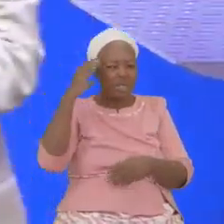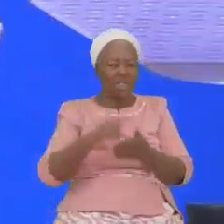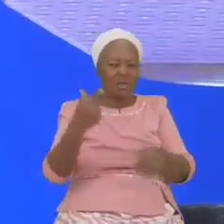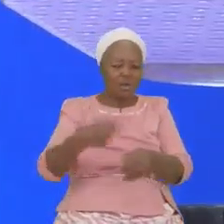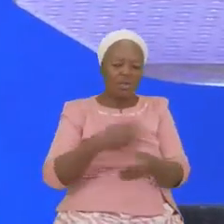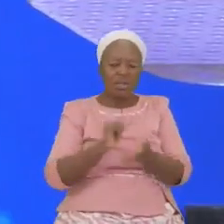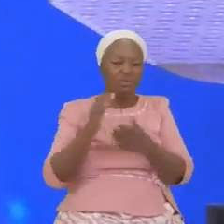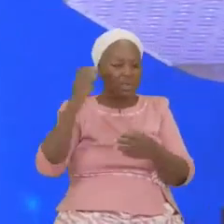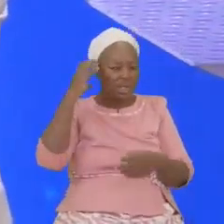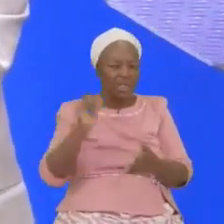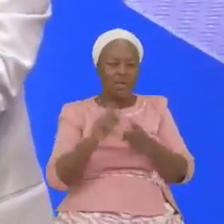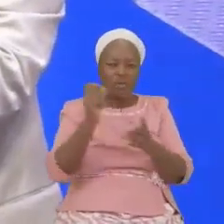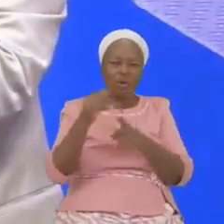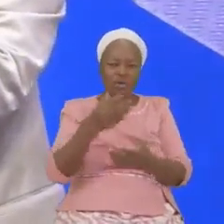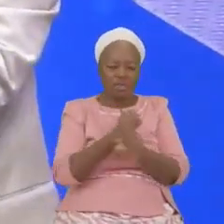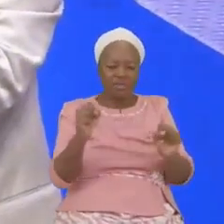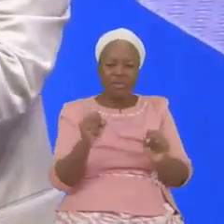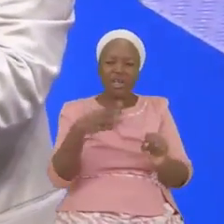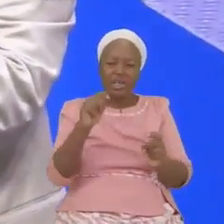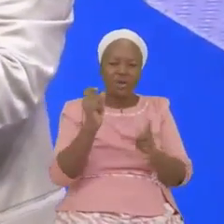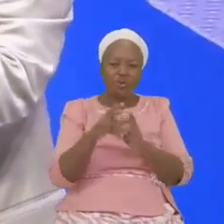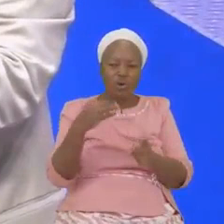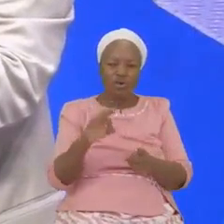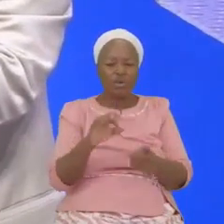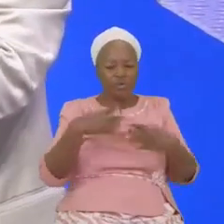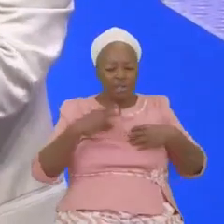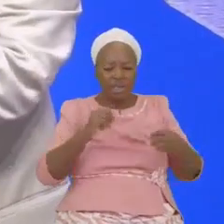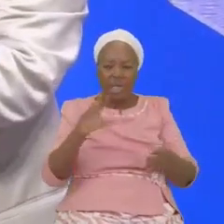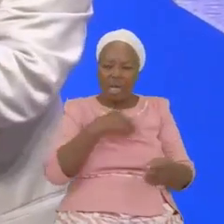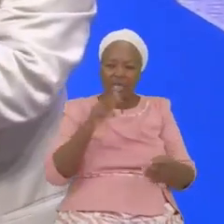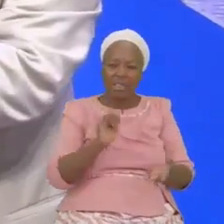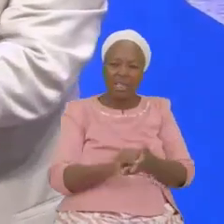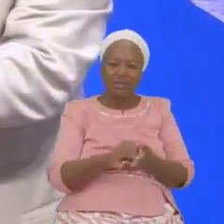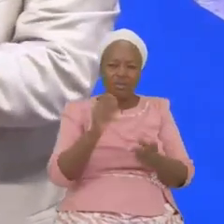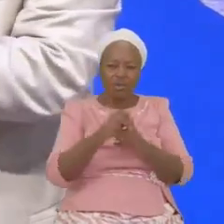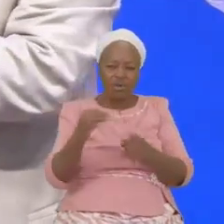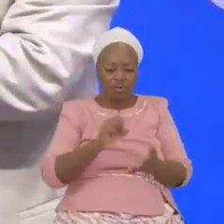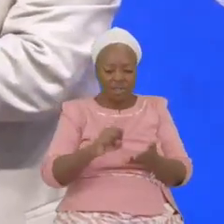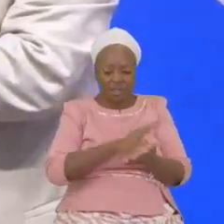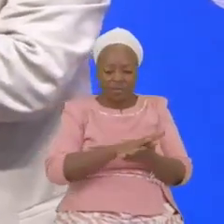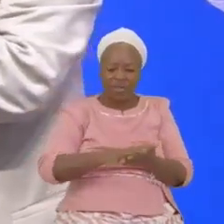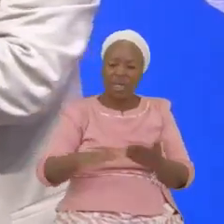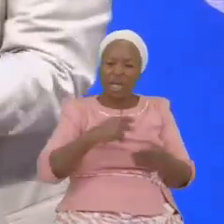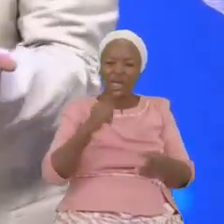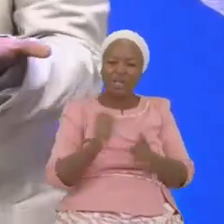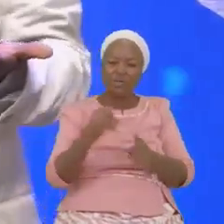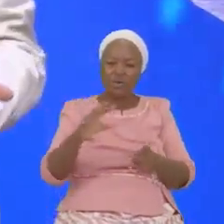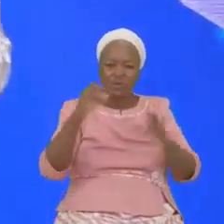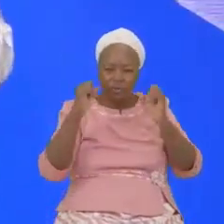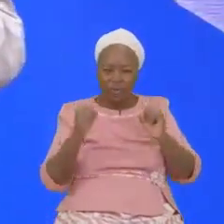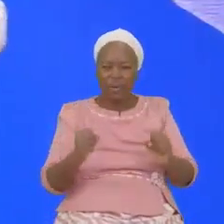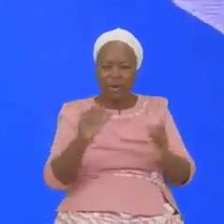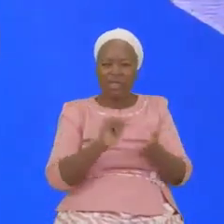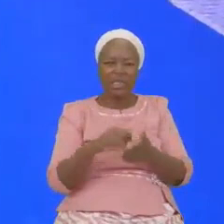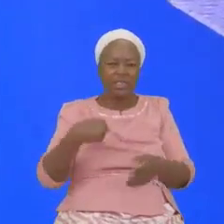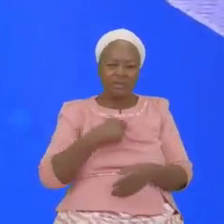hearing, the word of salvation and the word of healing and the word of sanctification and the word of power that